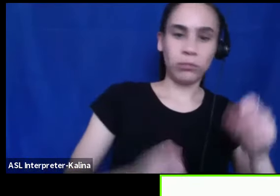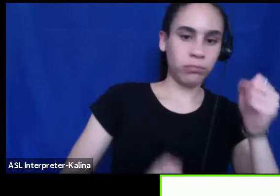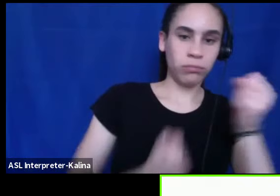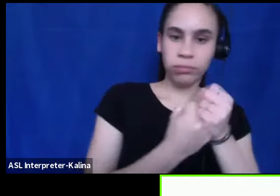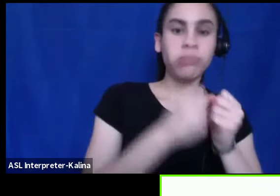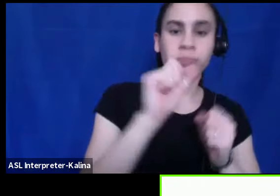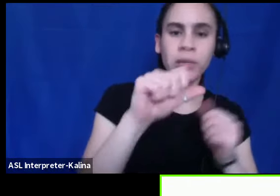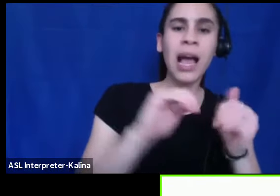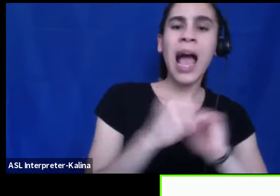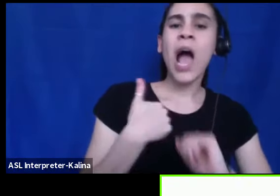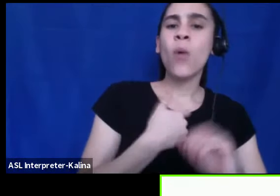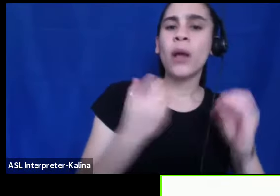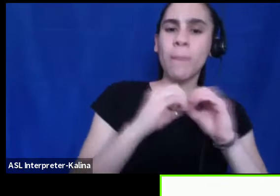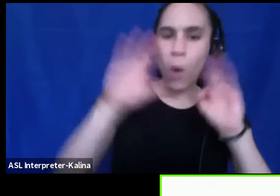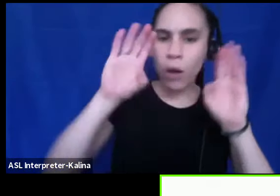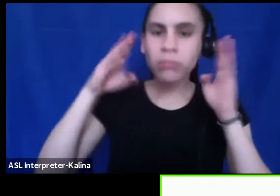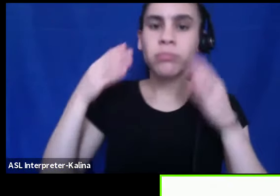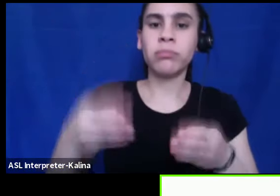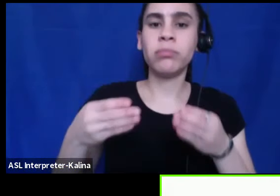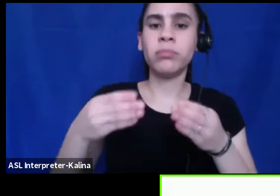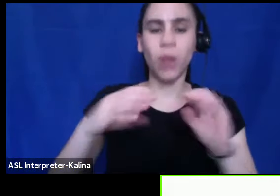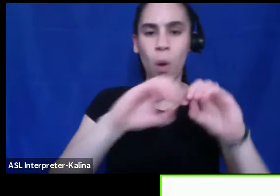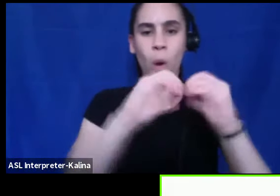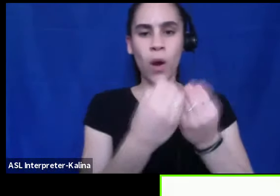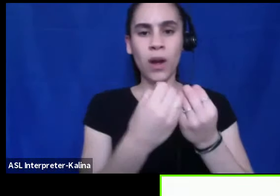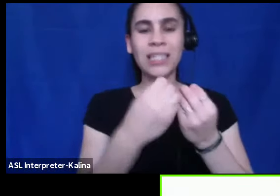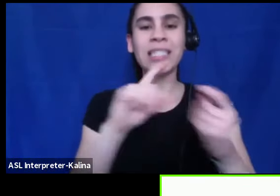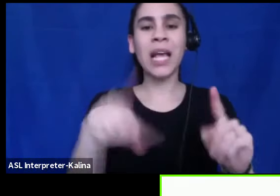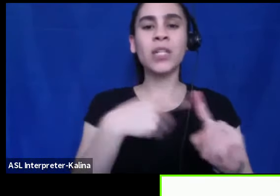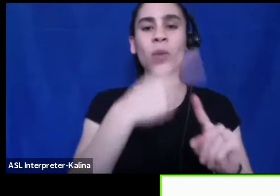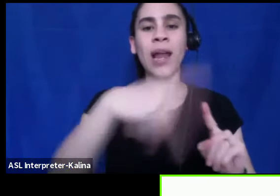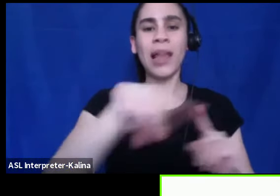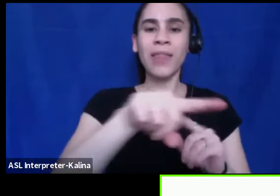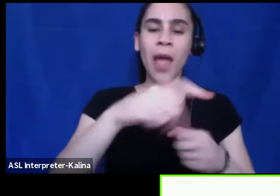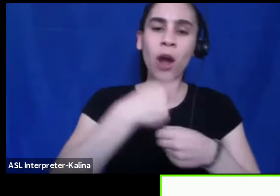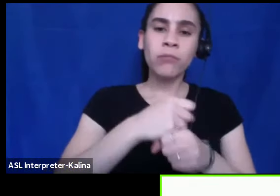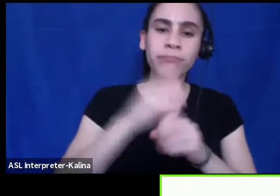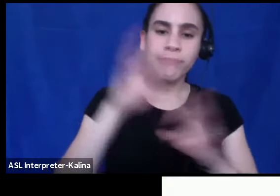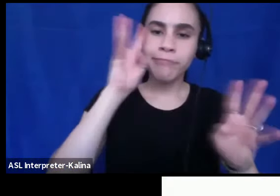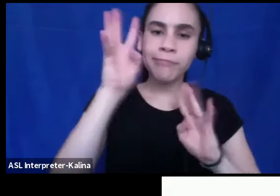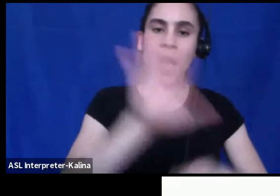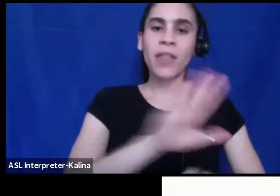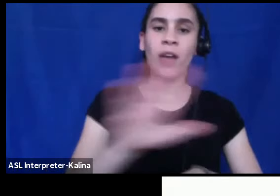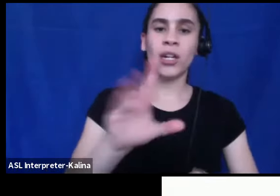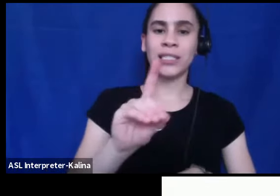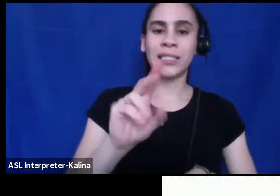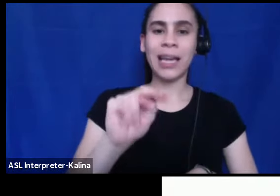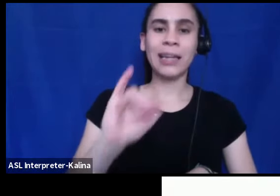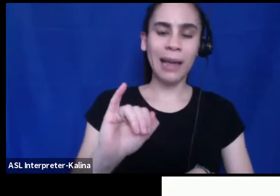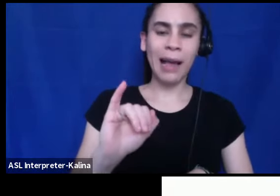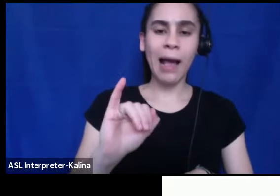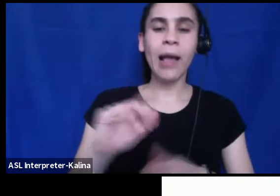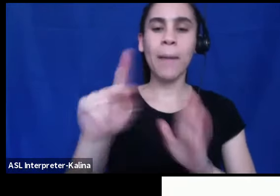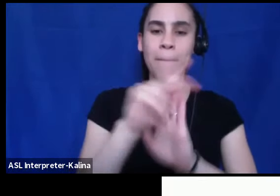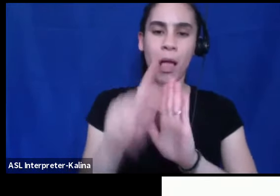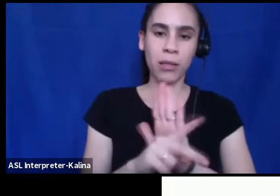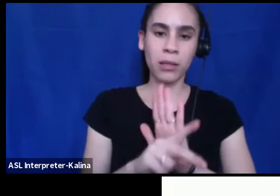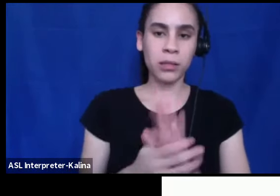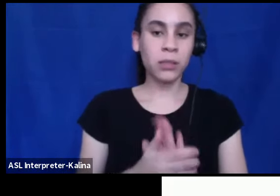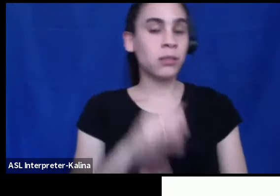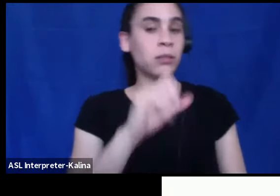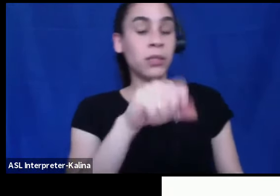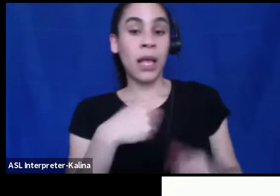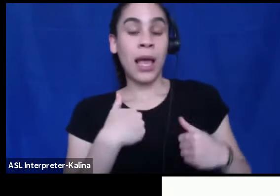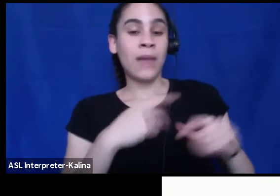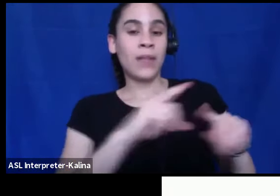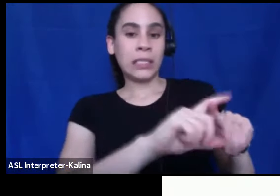more central when organizations are forming their D&I policies is what this person asks. Yeah, I mean, I think there's so many ways to